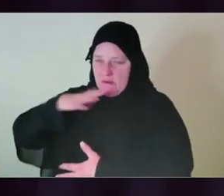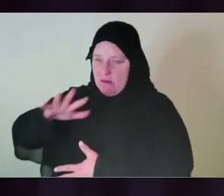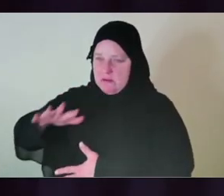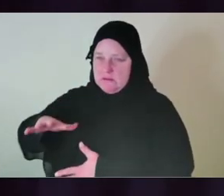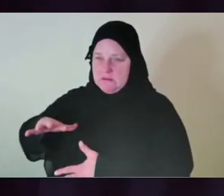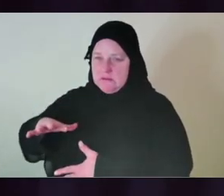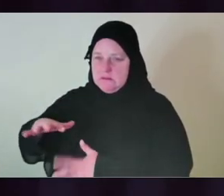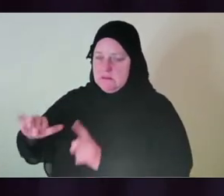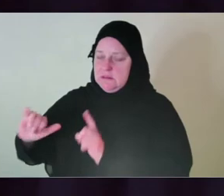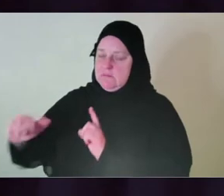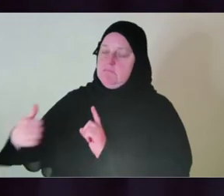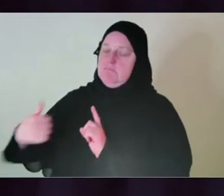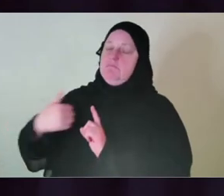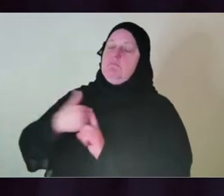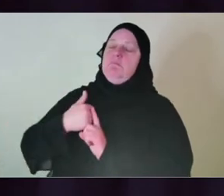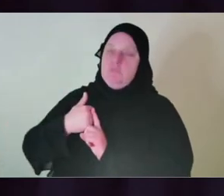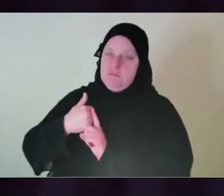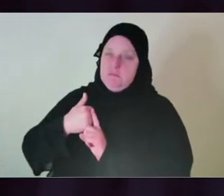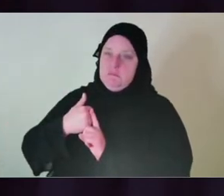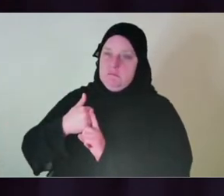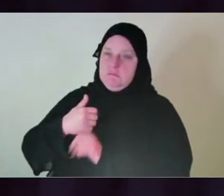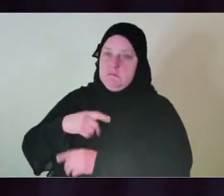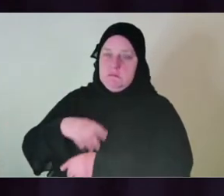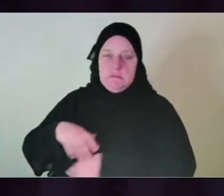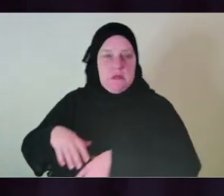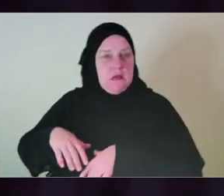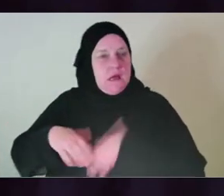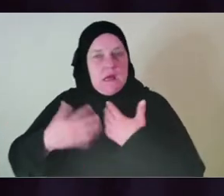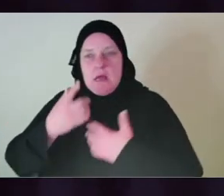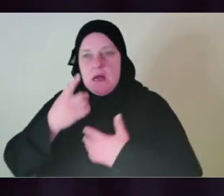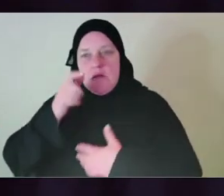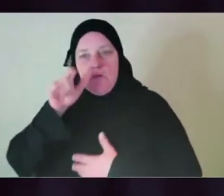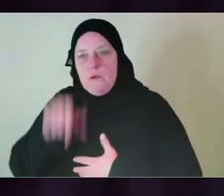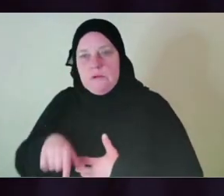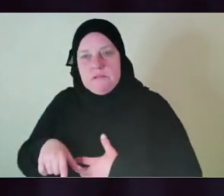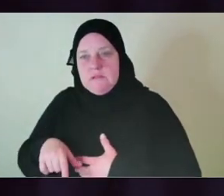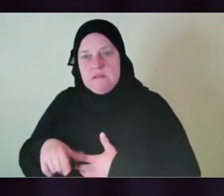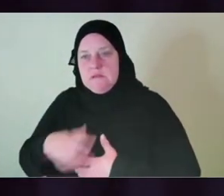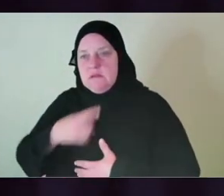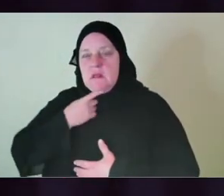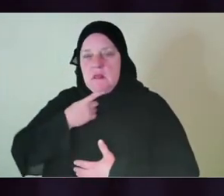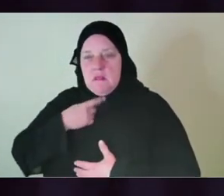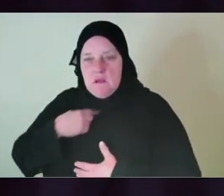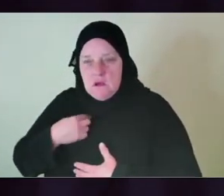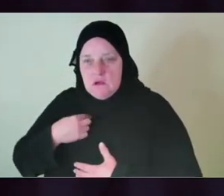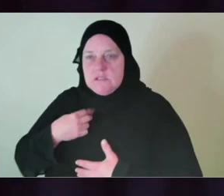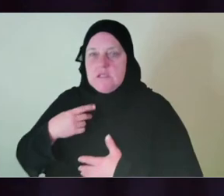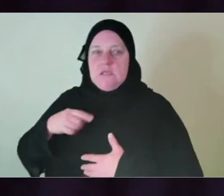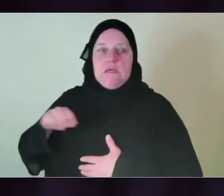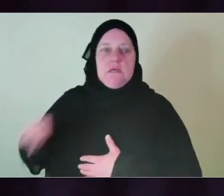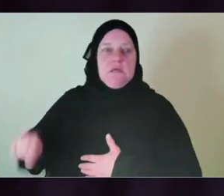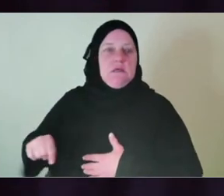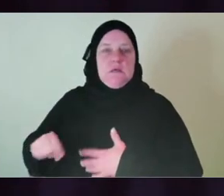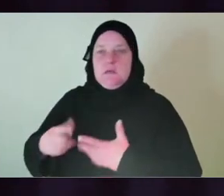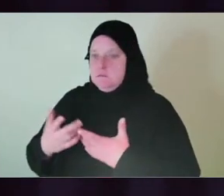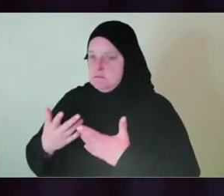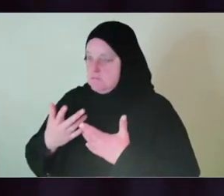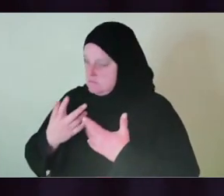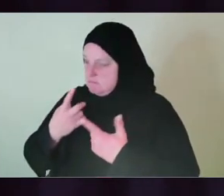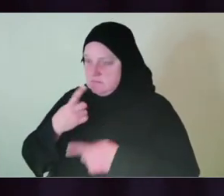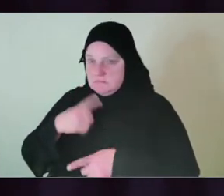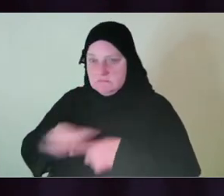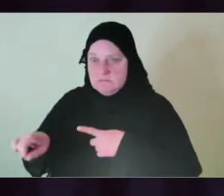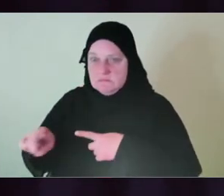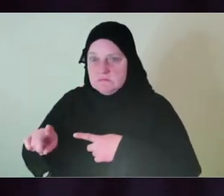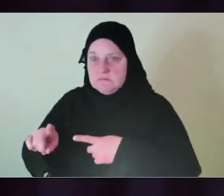other person in such a condition would drink the water. There's no haram to drink that water and to quench